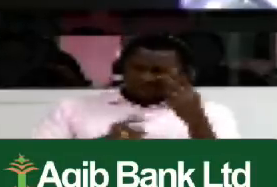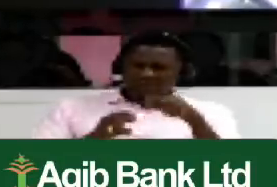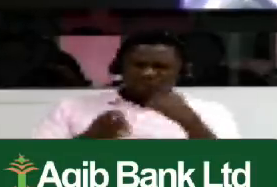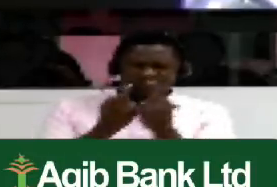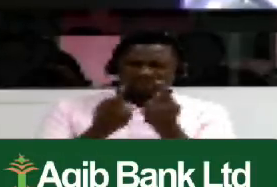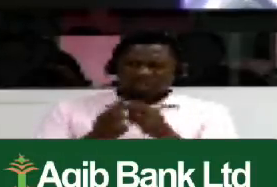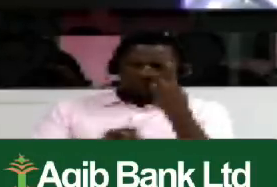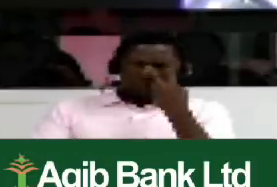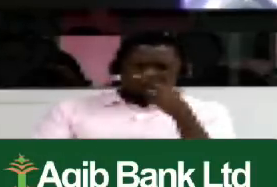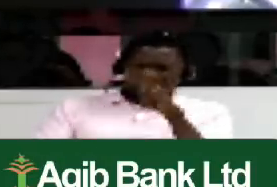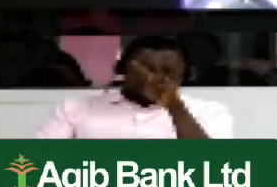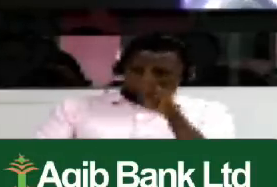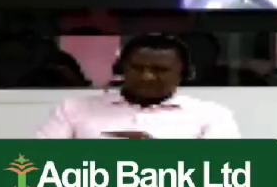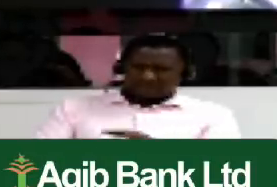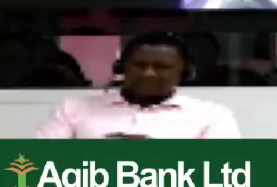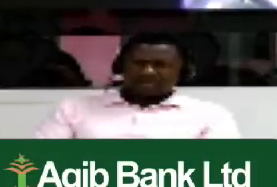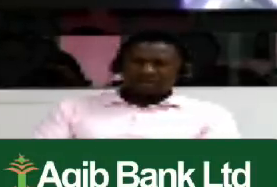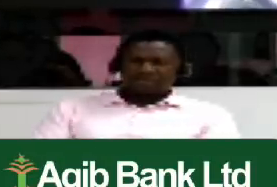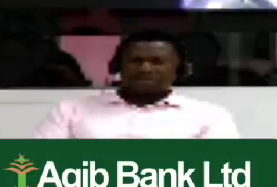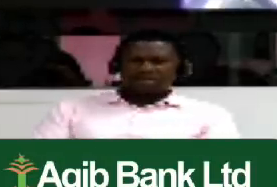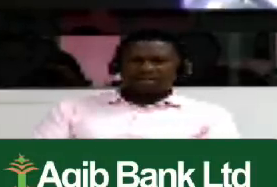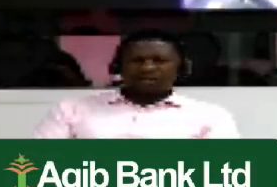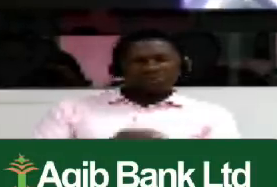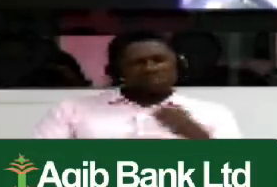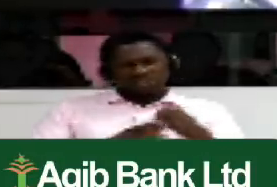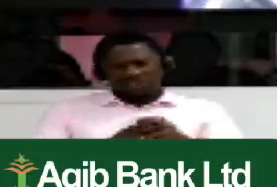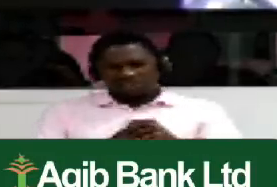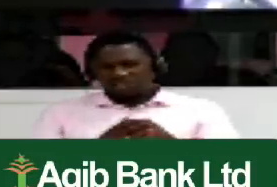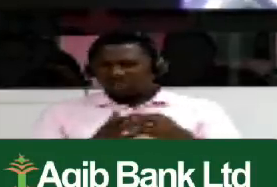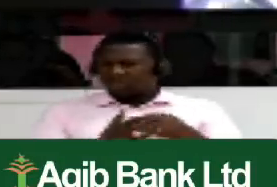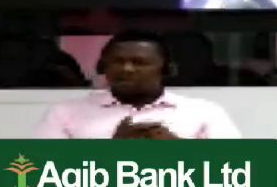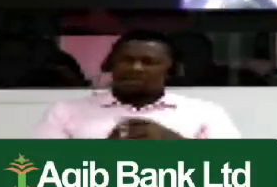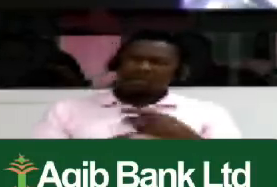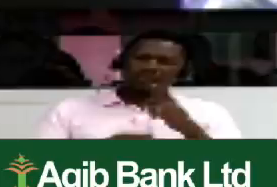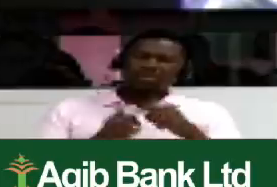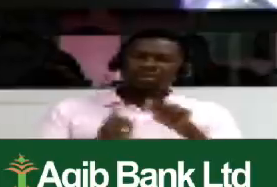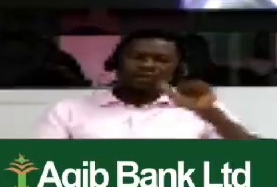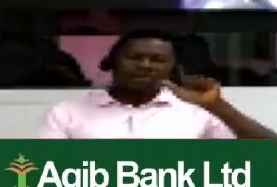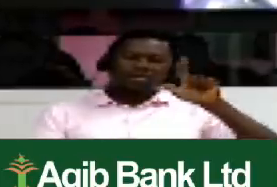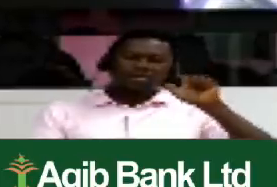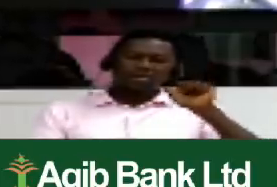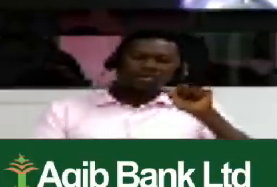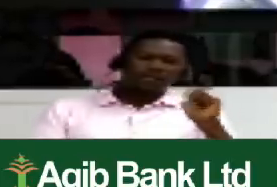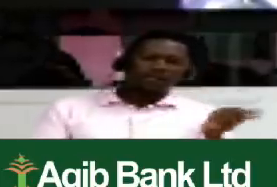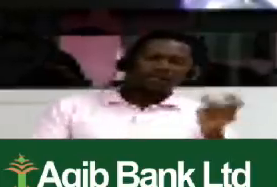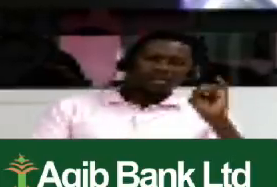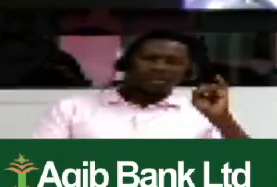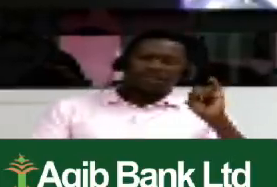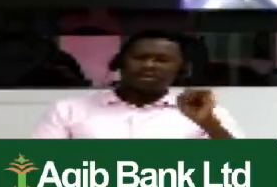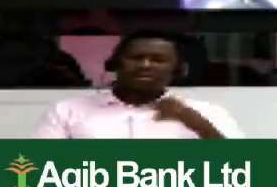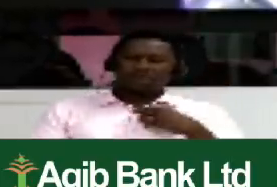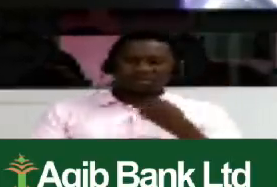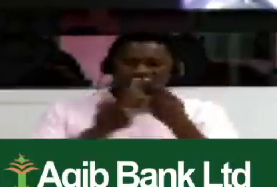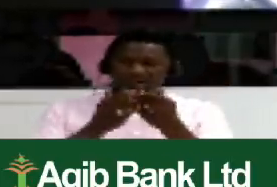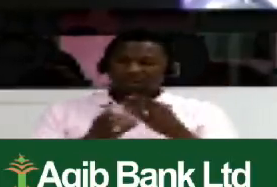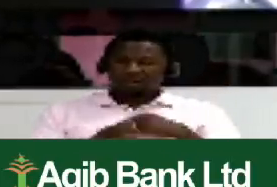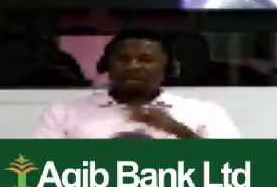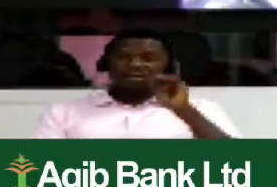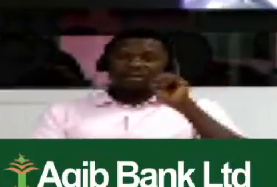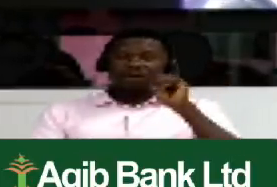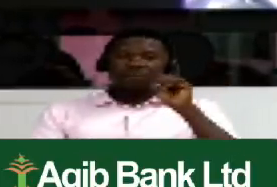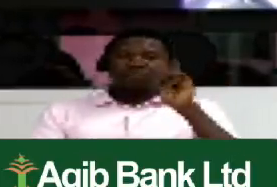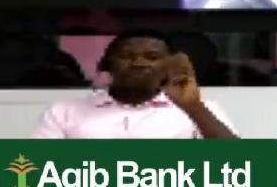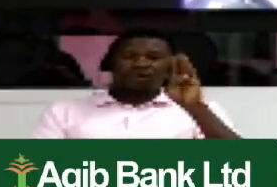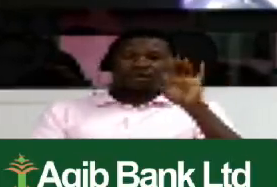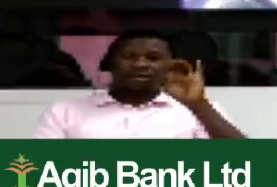see. Struggling, and according to allergy, like I said, Ibrahim's voice was not even clear.